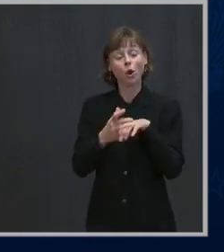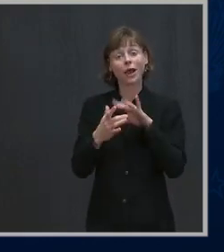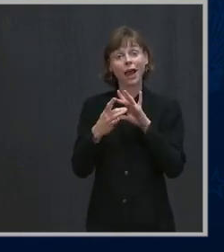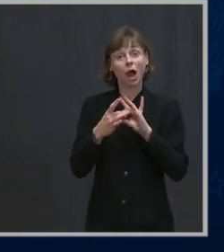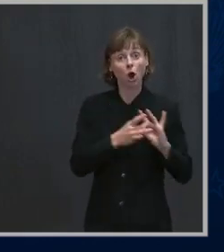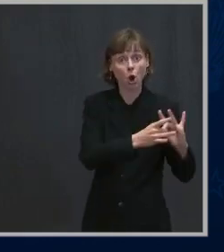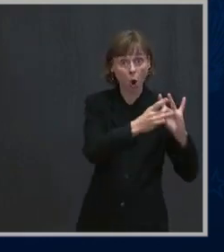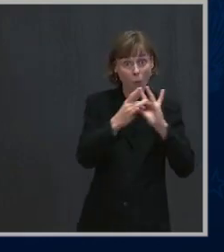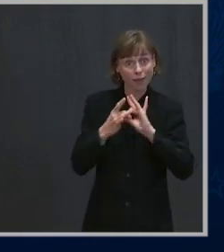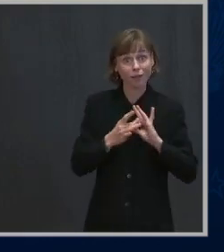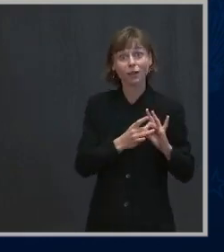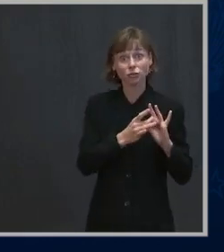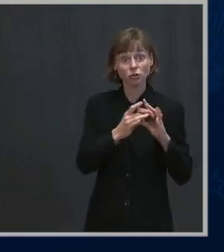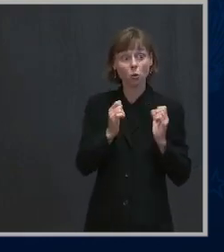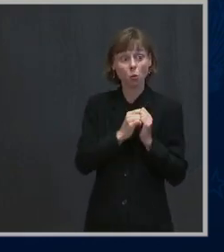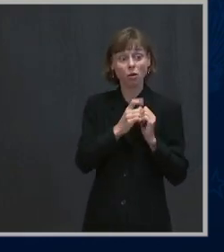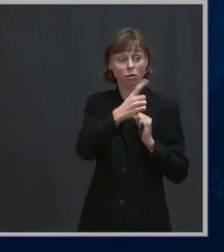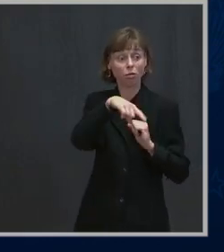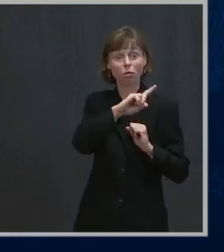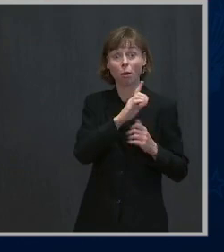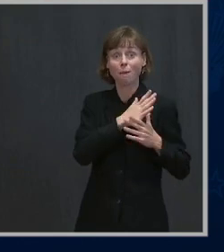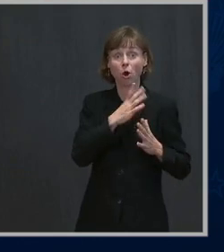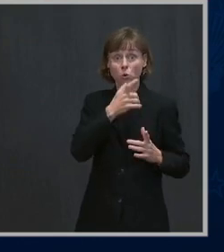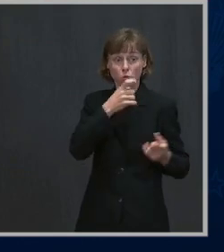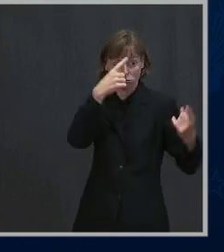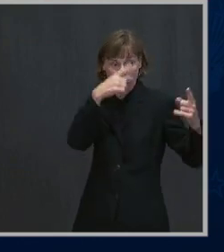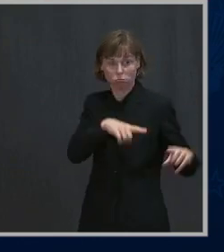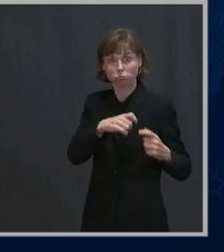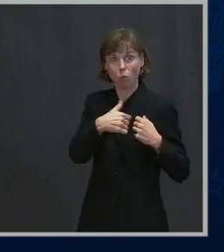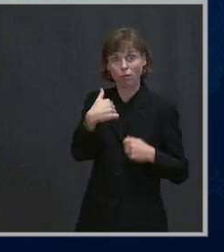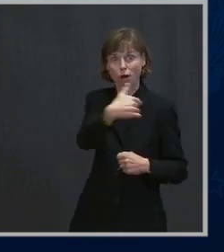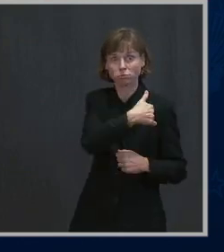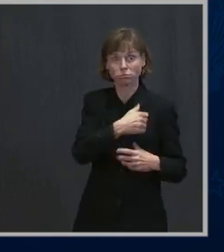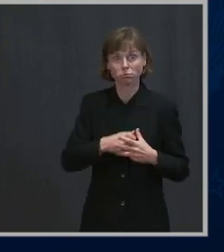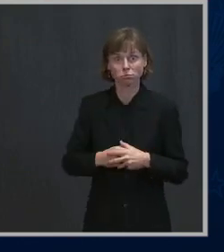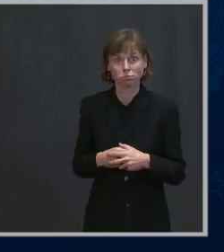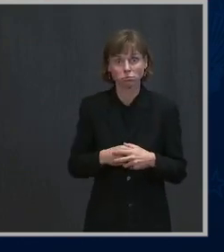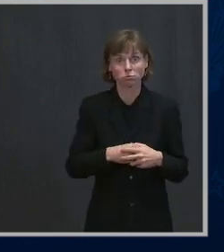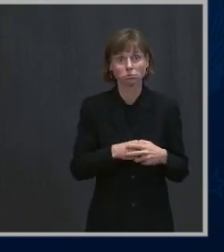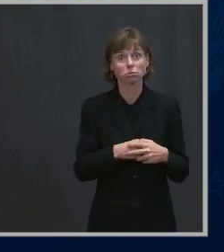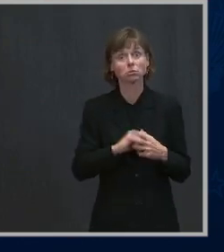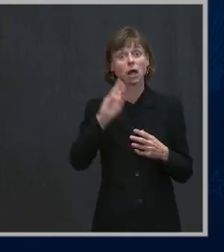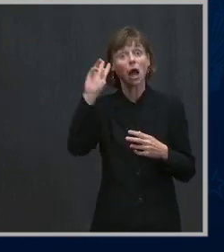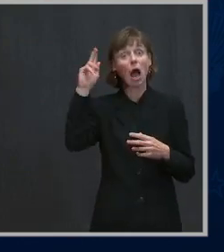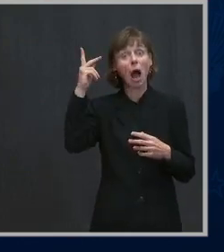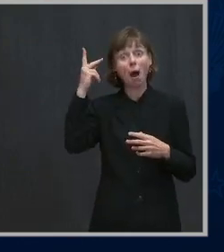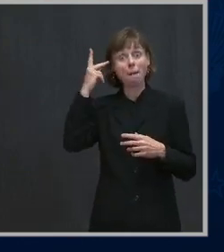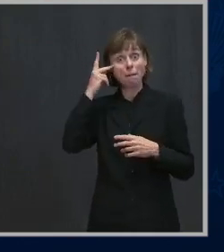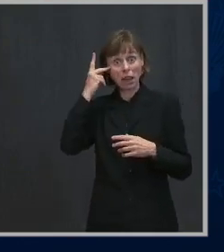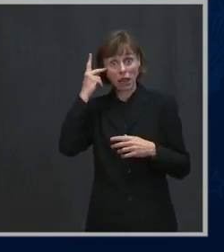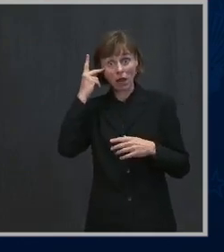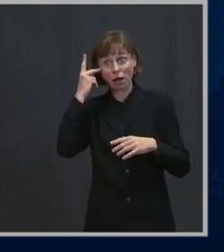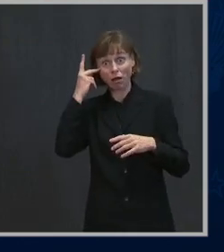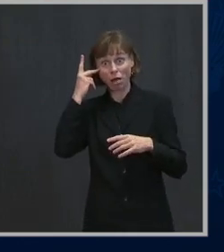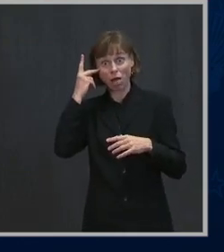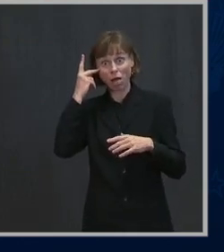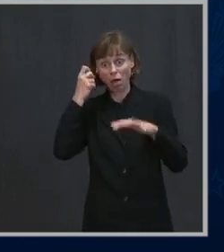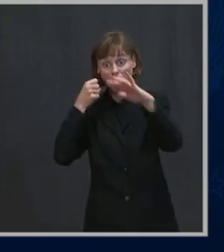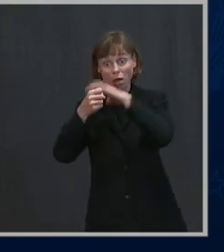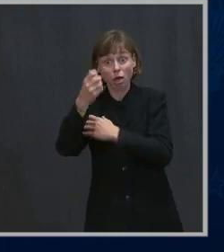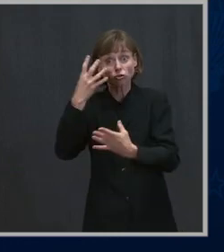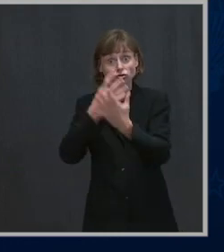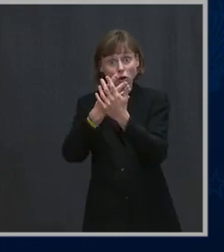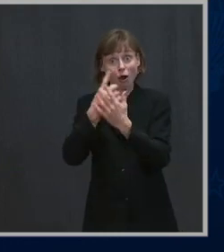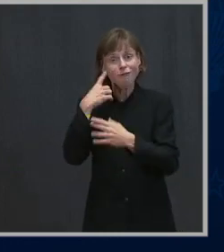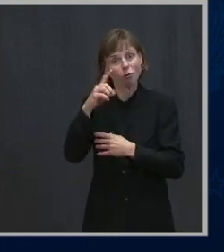with other like-minded partners the politically motivated jailing of alexi navalny